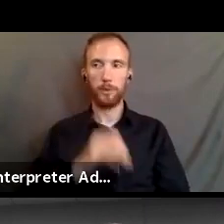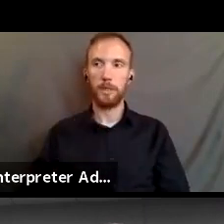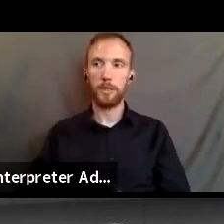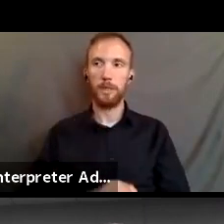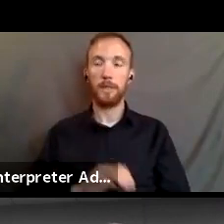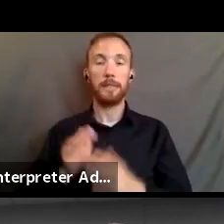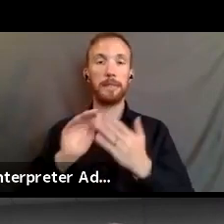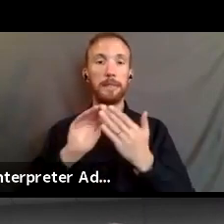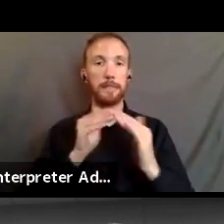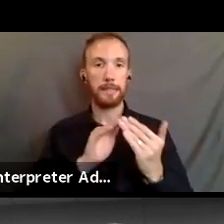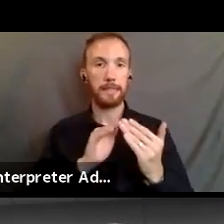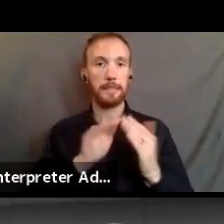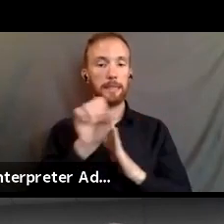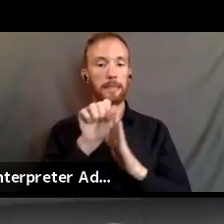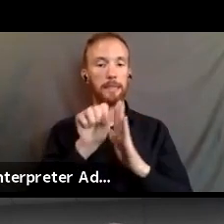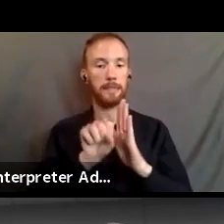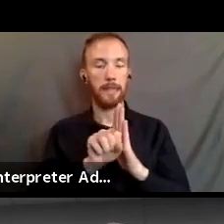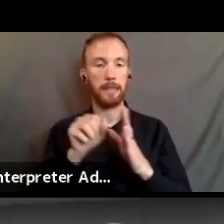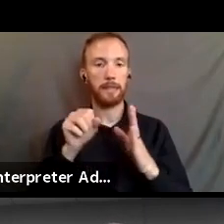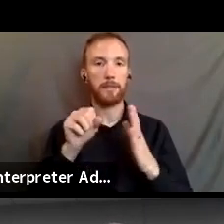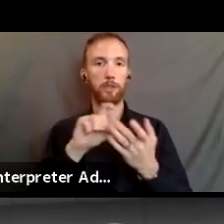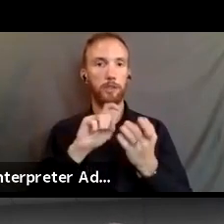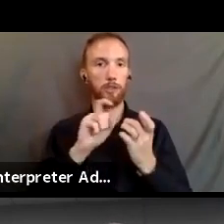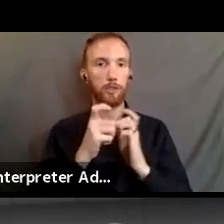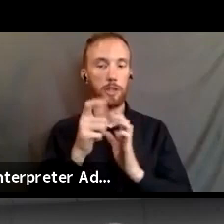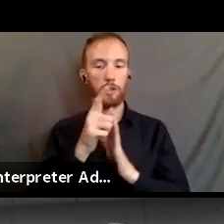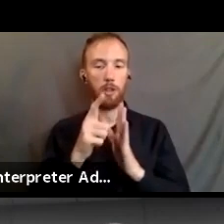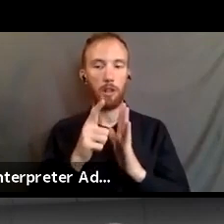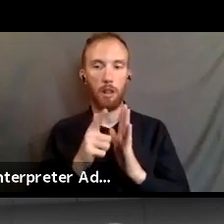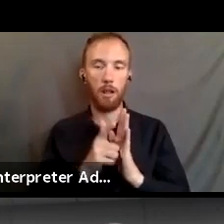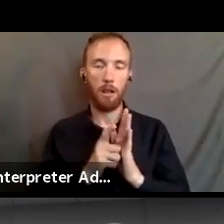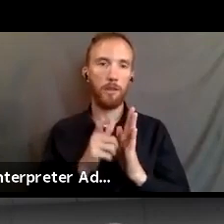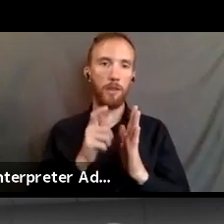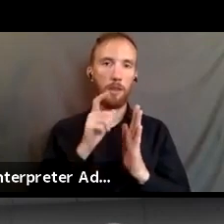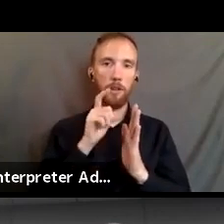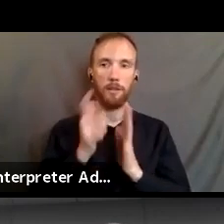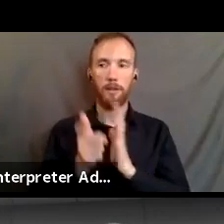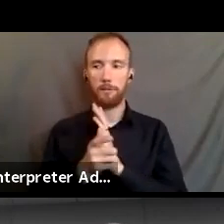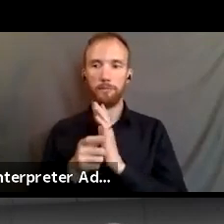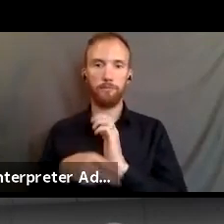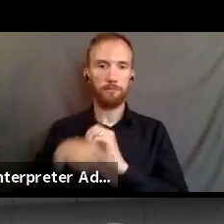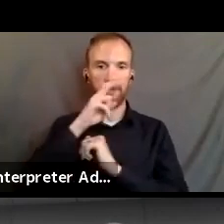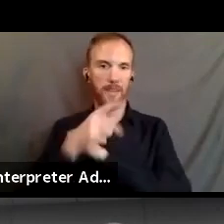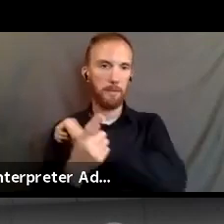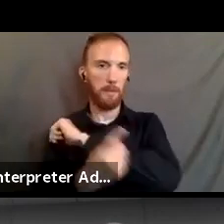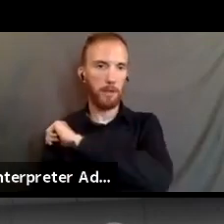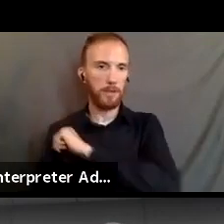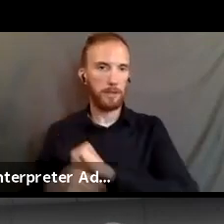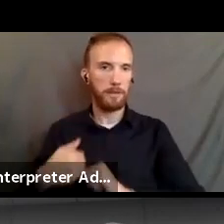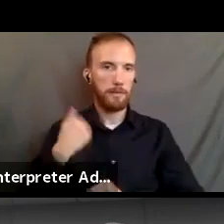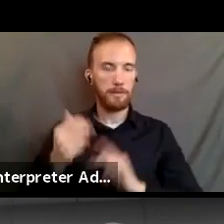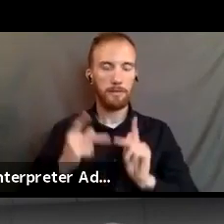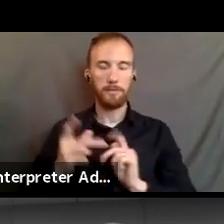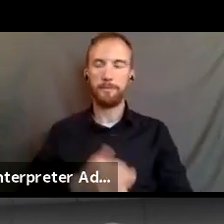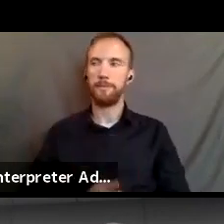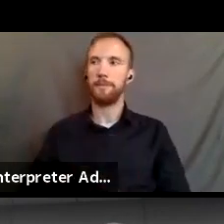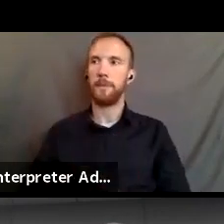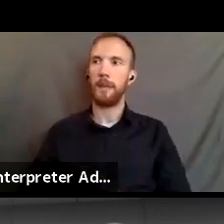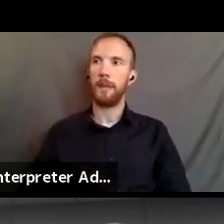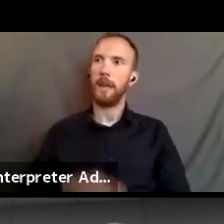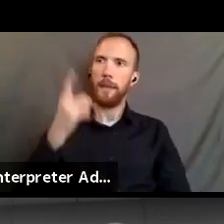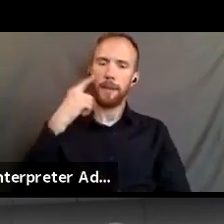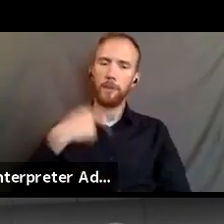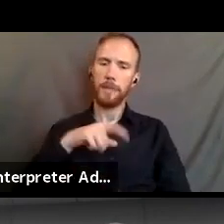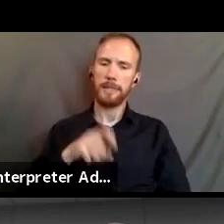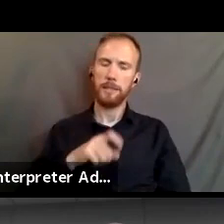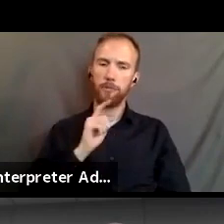and policies that are decriminalizing our youth and i think we need to heed this movement and think about the first interaction many of our young people